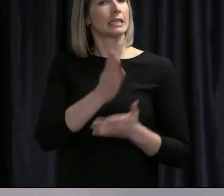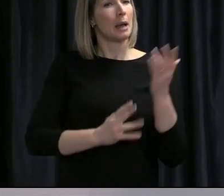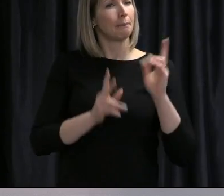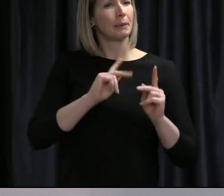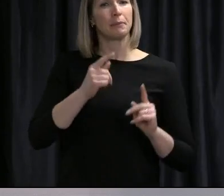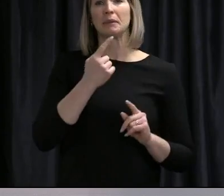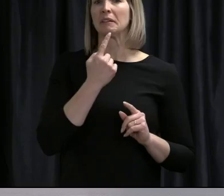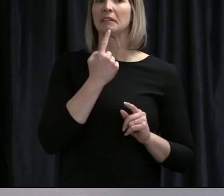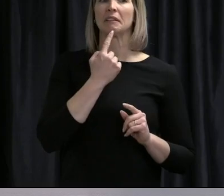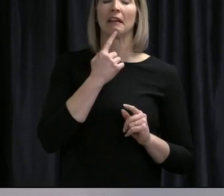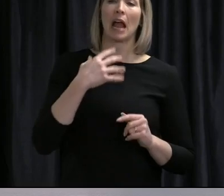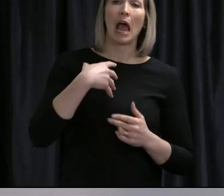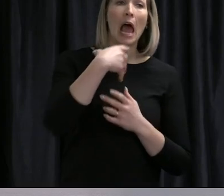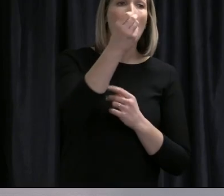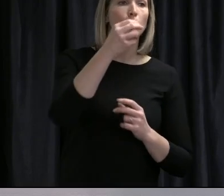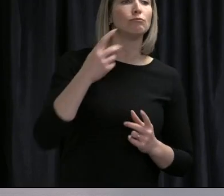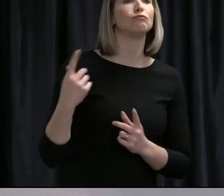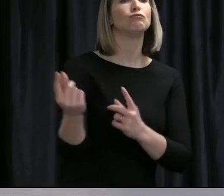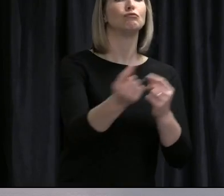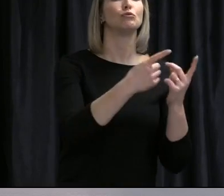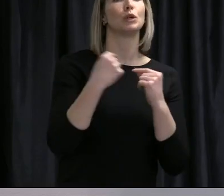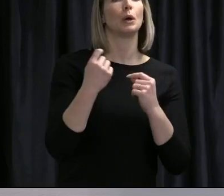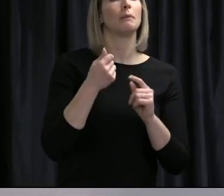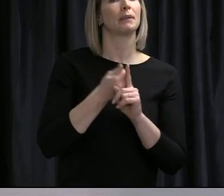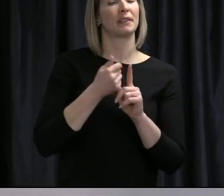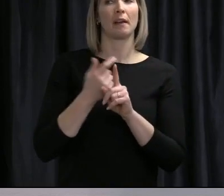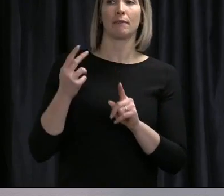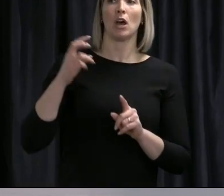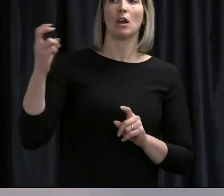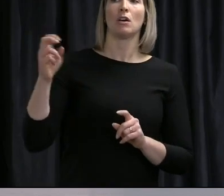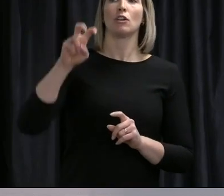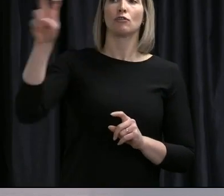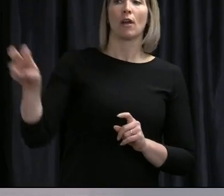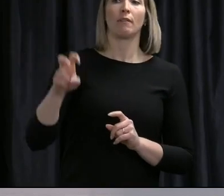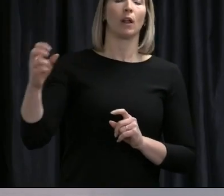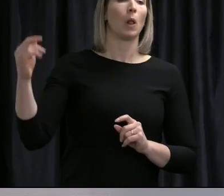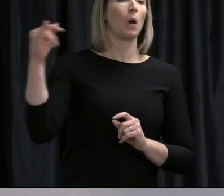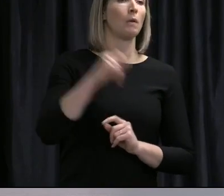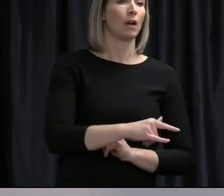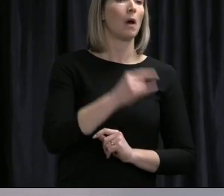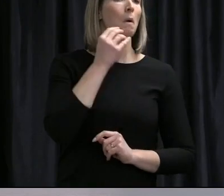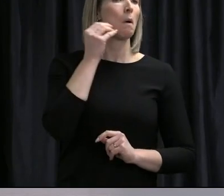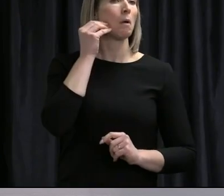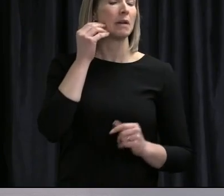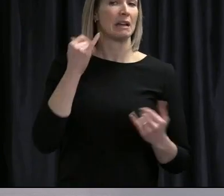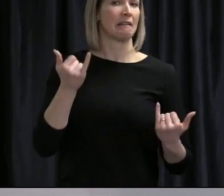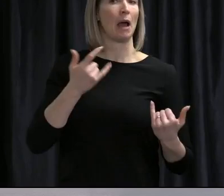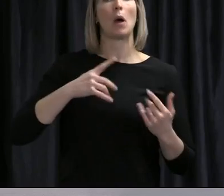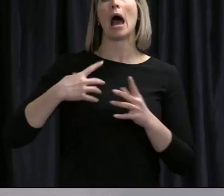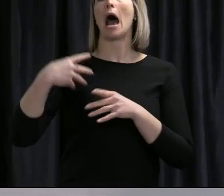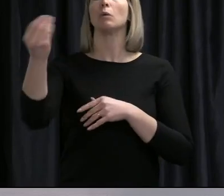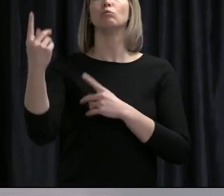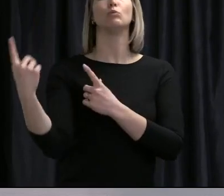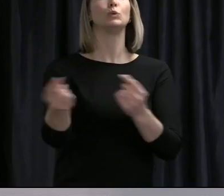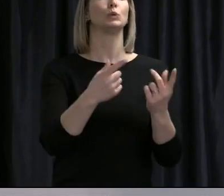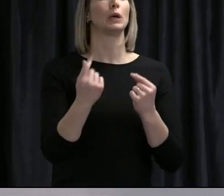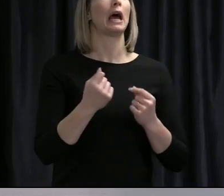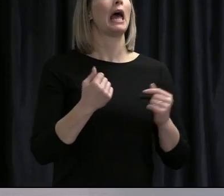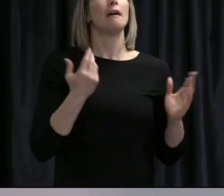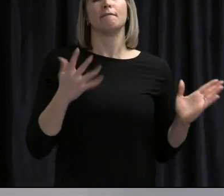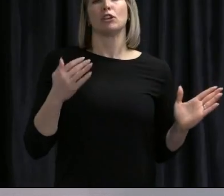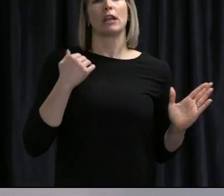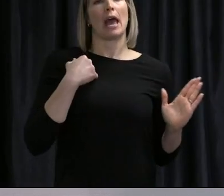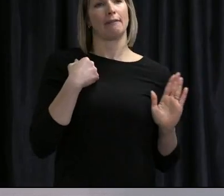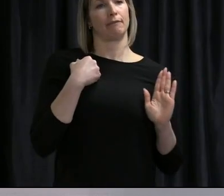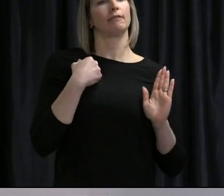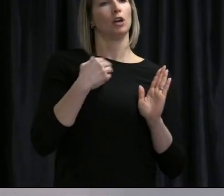they still go to work. What do you say to those people? So there are guidelines available, and our website does have guidelines available for how to self-isolate.